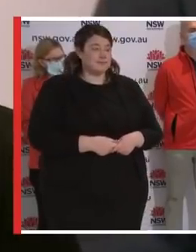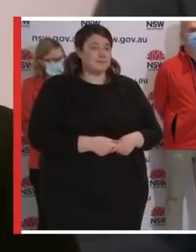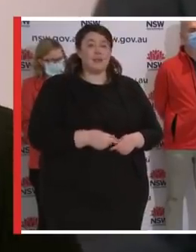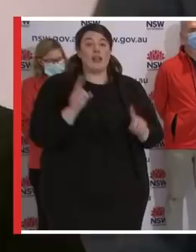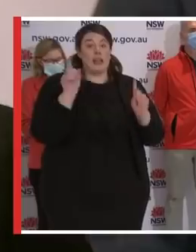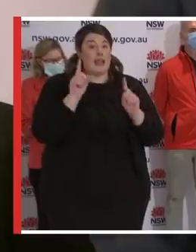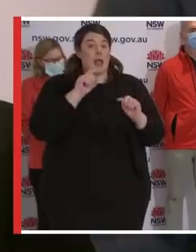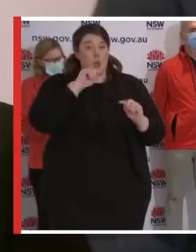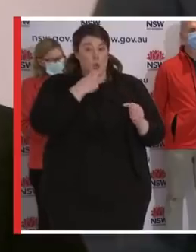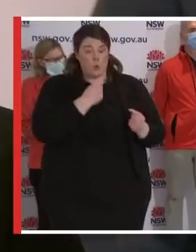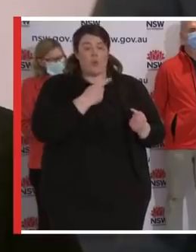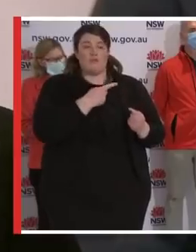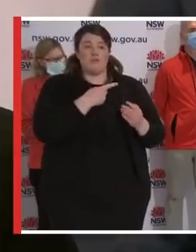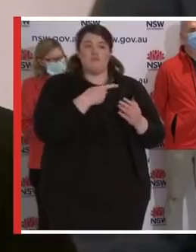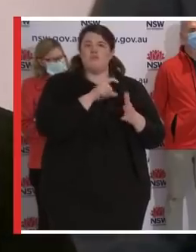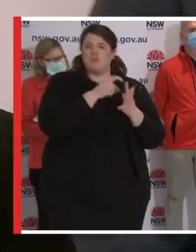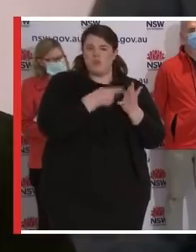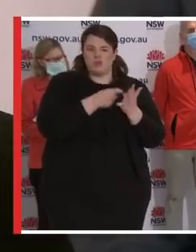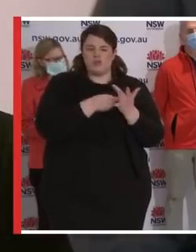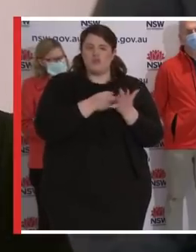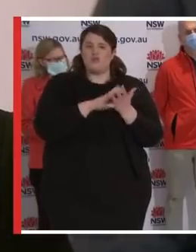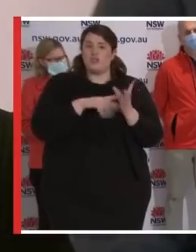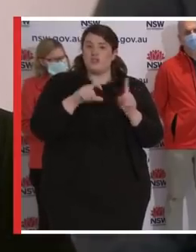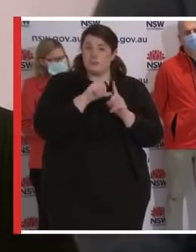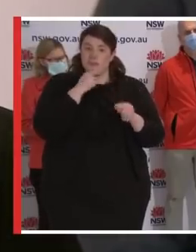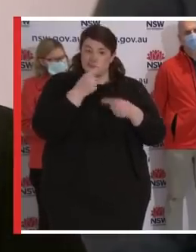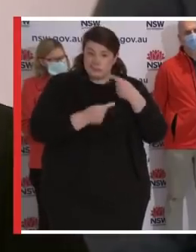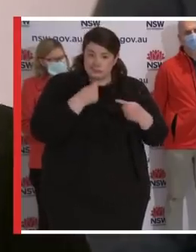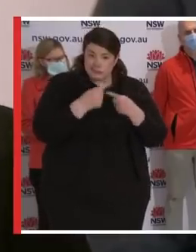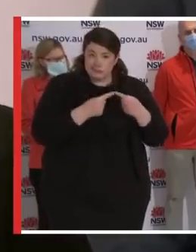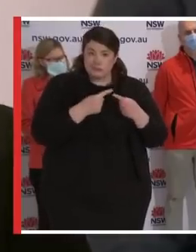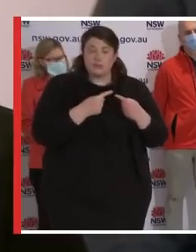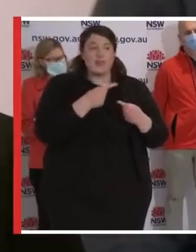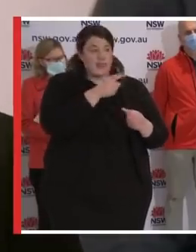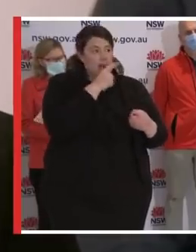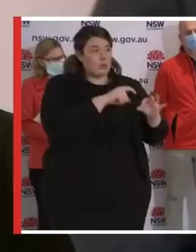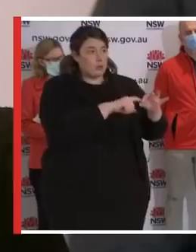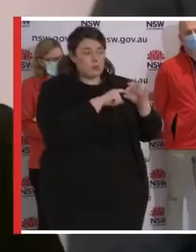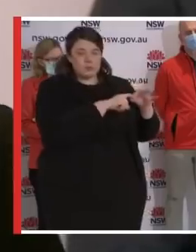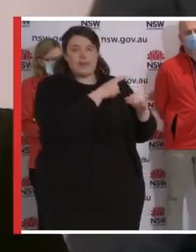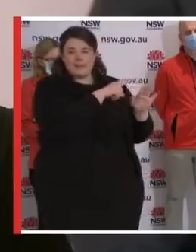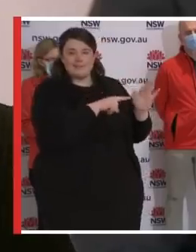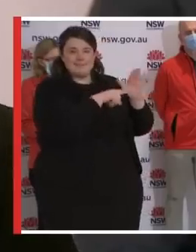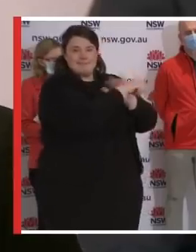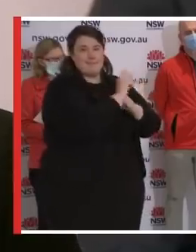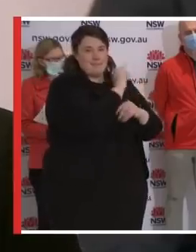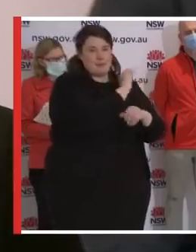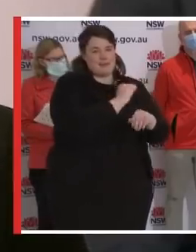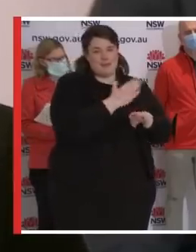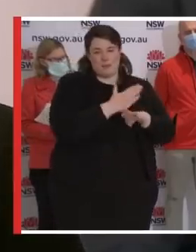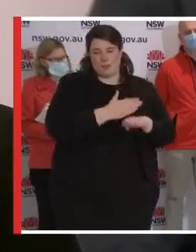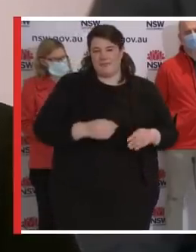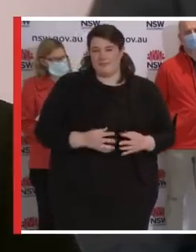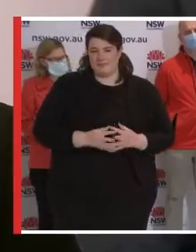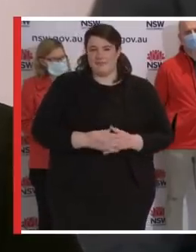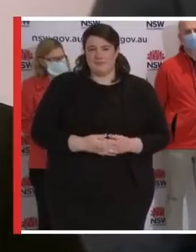after Dr. Richard speaks, we'll ask the media to provide him with any questions so that he can leave and get back to his important work, with all due respect to